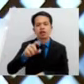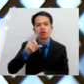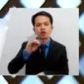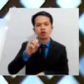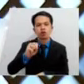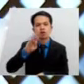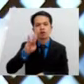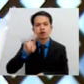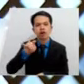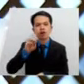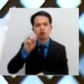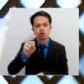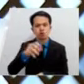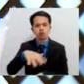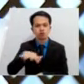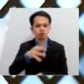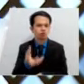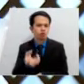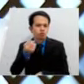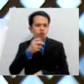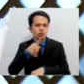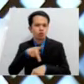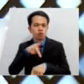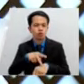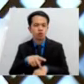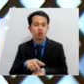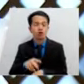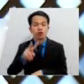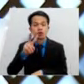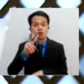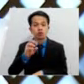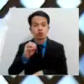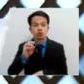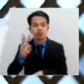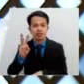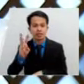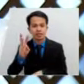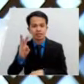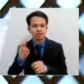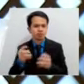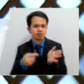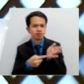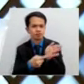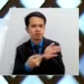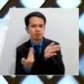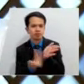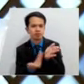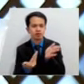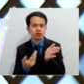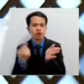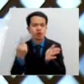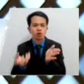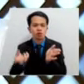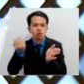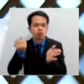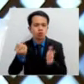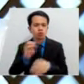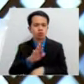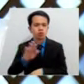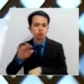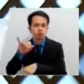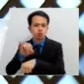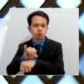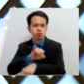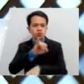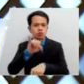Islands. The 2016 arbitral award clarified maritime entitlements under UNCLOS, reinforcing our